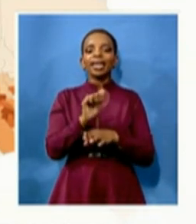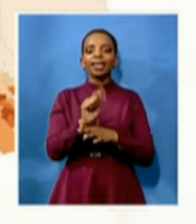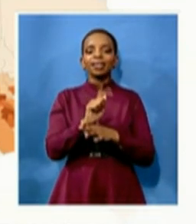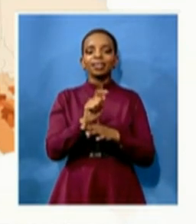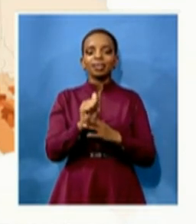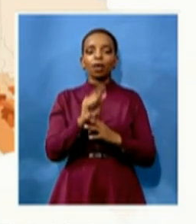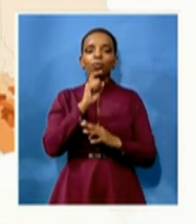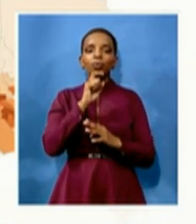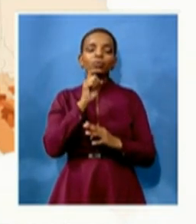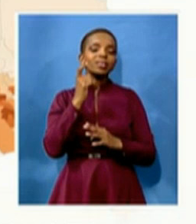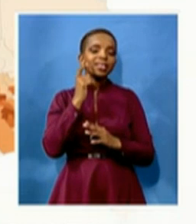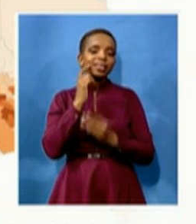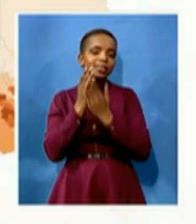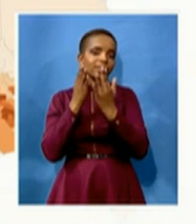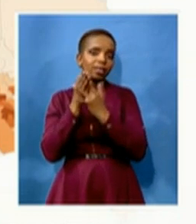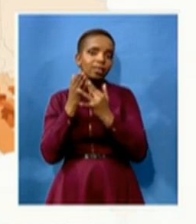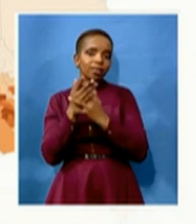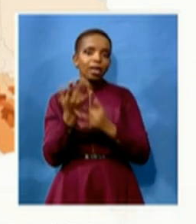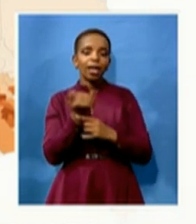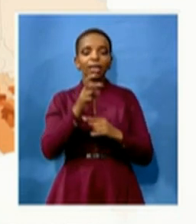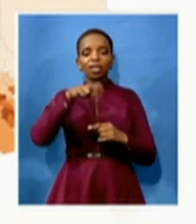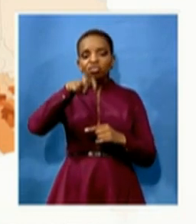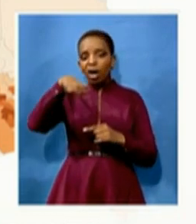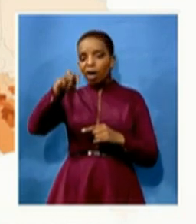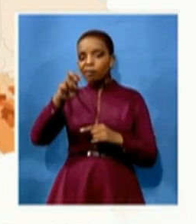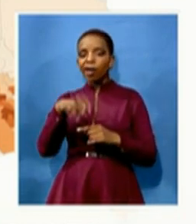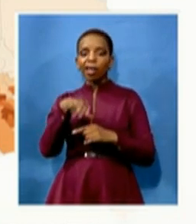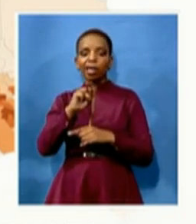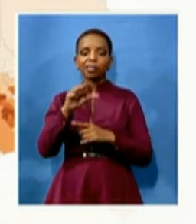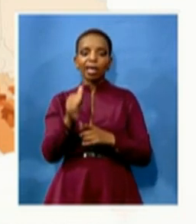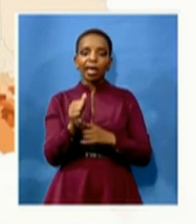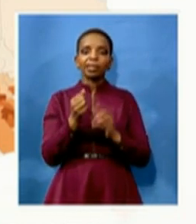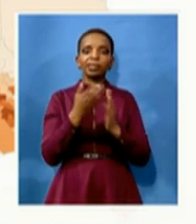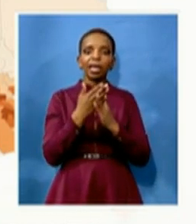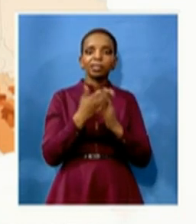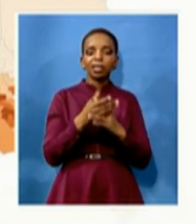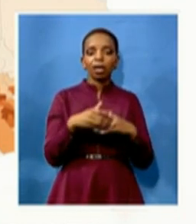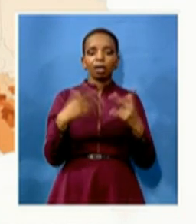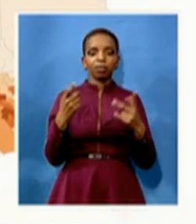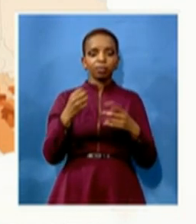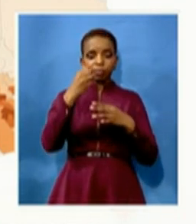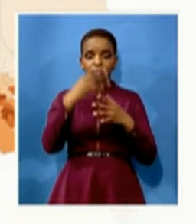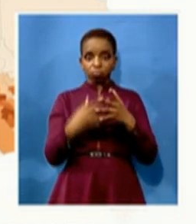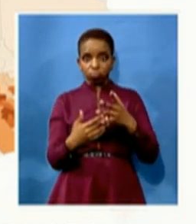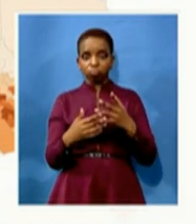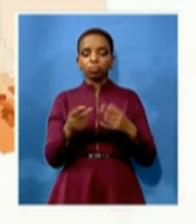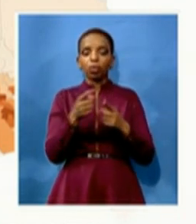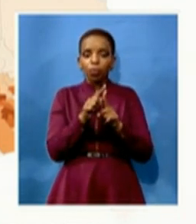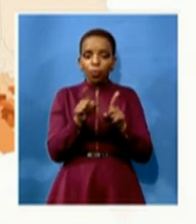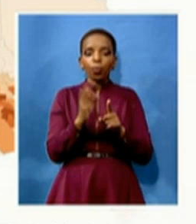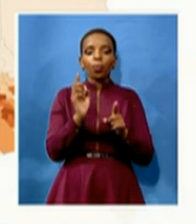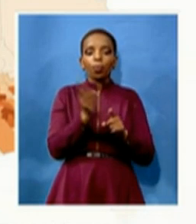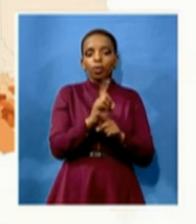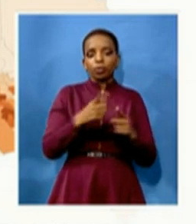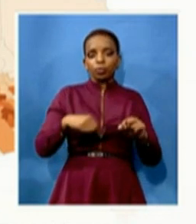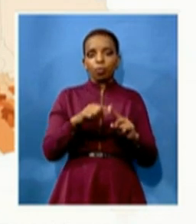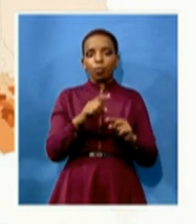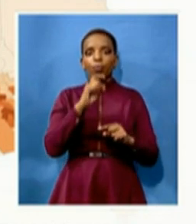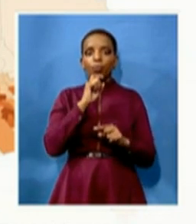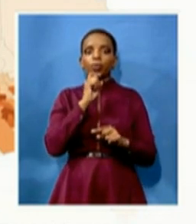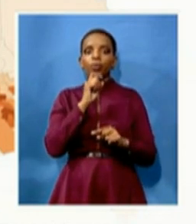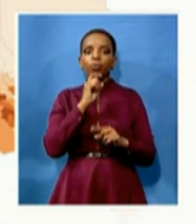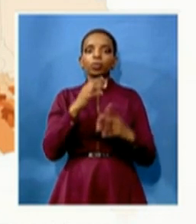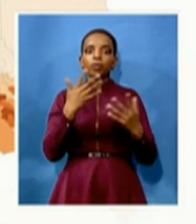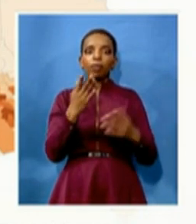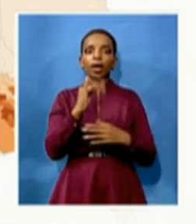data, and data from the Western Cape Department of Health on initial infections, ICU beds. And lastly, we have a set of policy